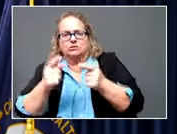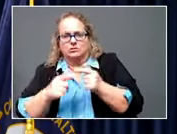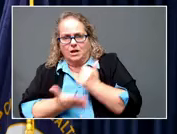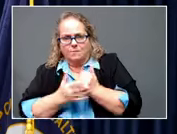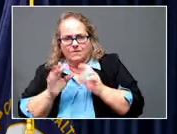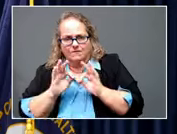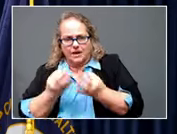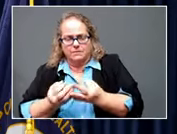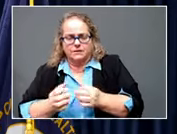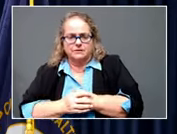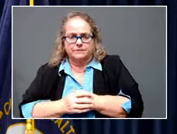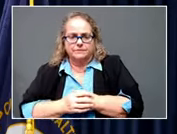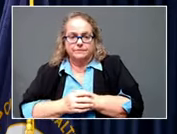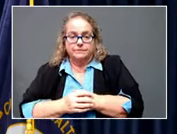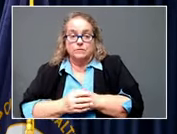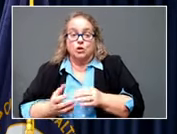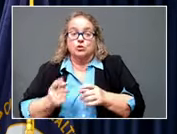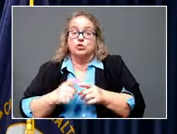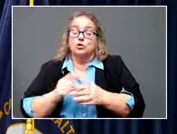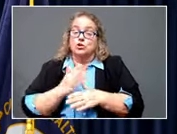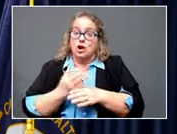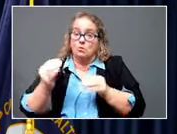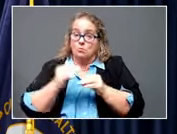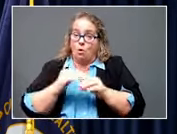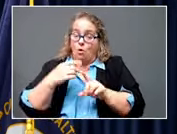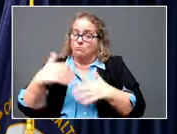share some more positive news, First Lady Brittany Beshear.